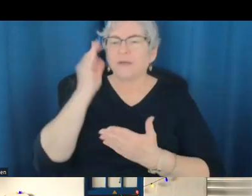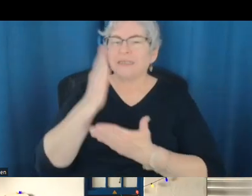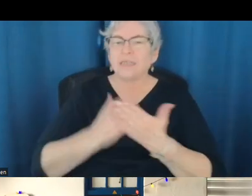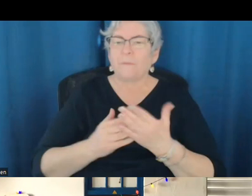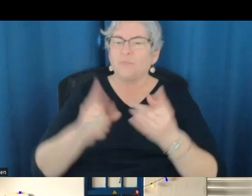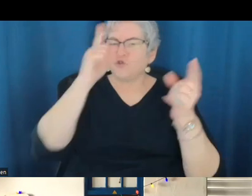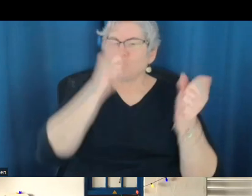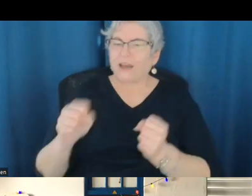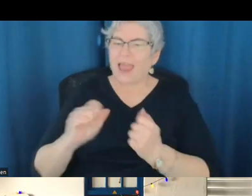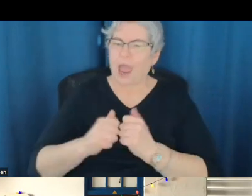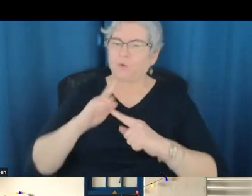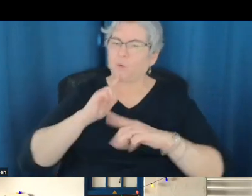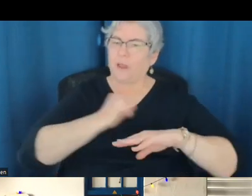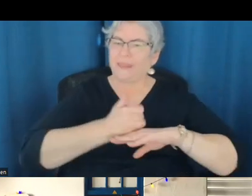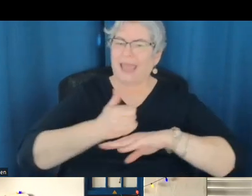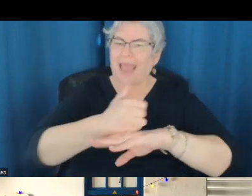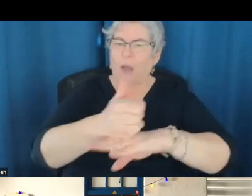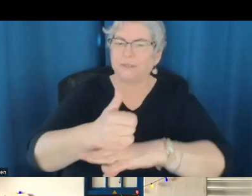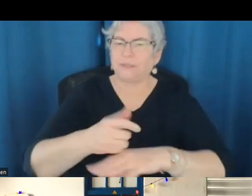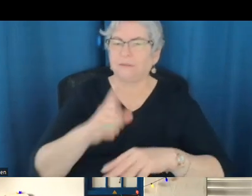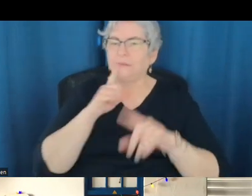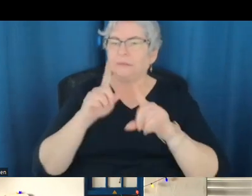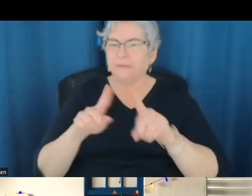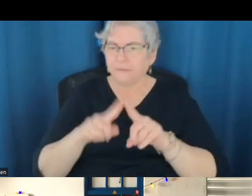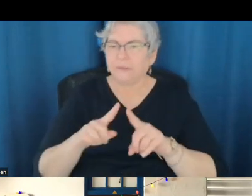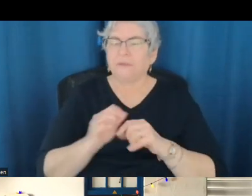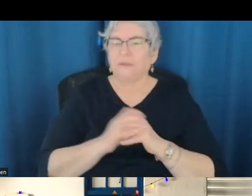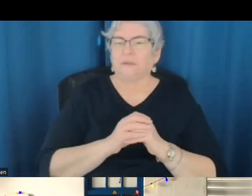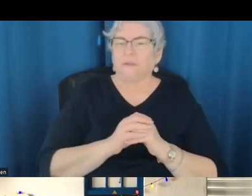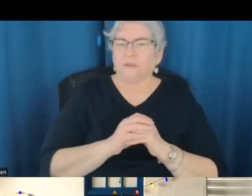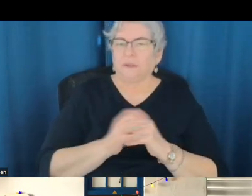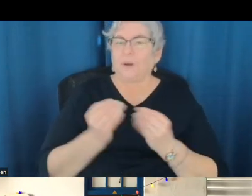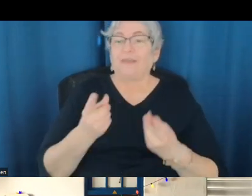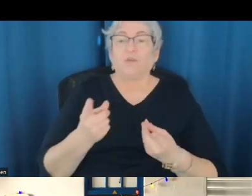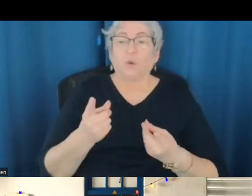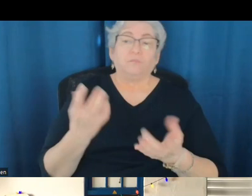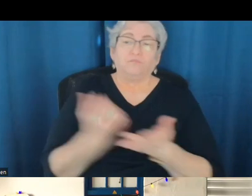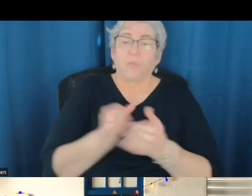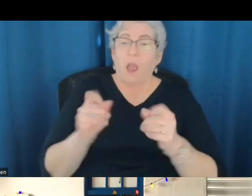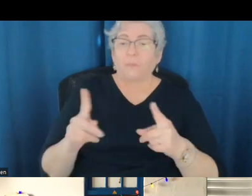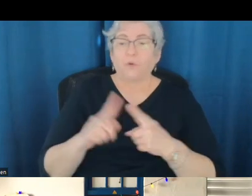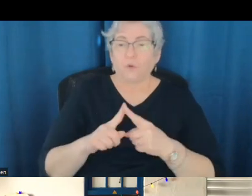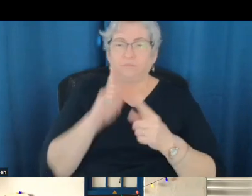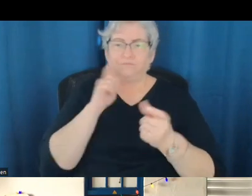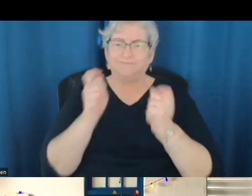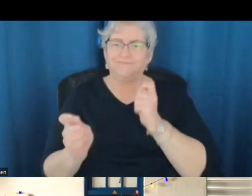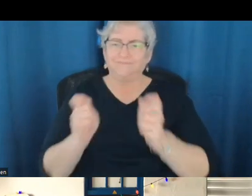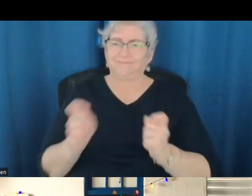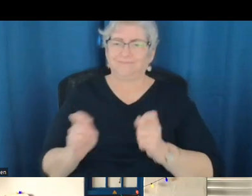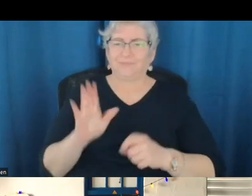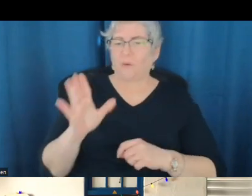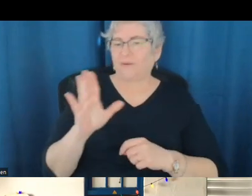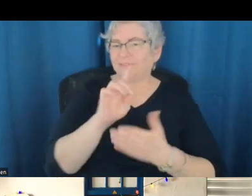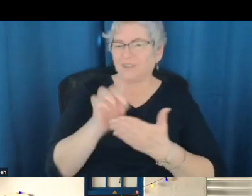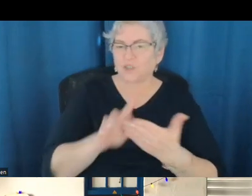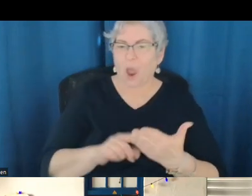strategies. Learning a few layout and installation strategies will give you opportunity to refine your design in the field.